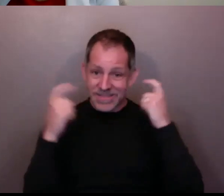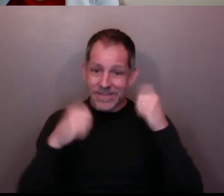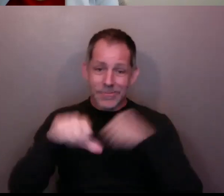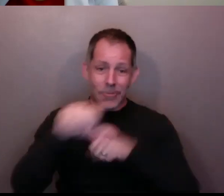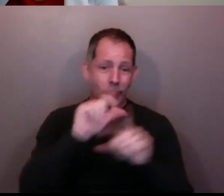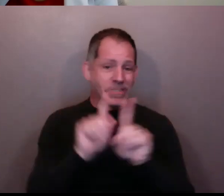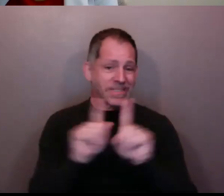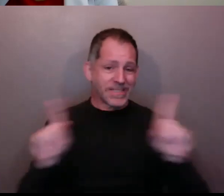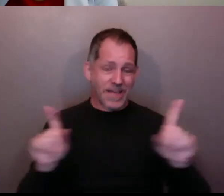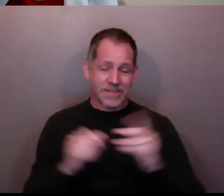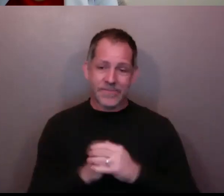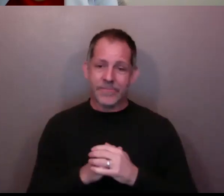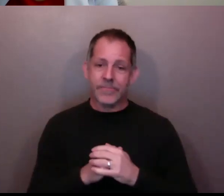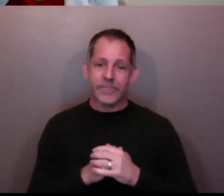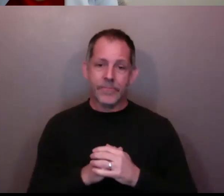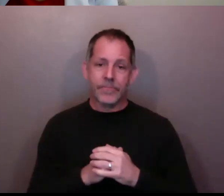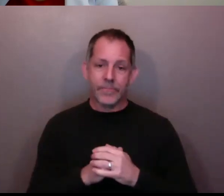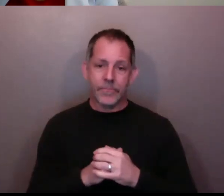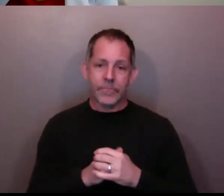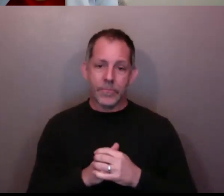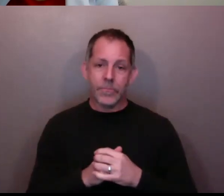and I'm sorry to hear this.